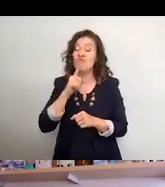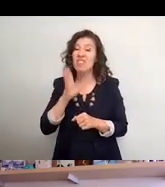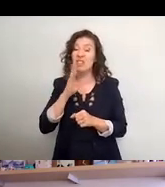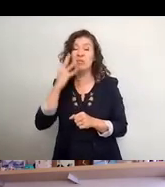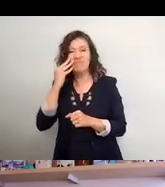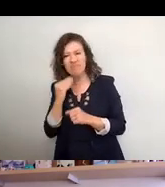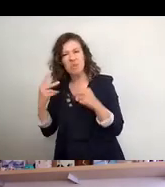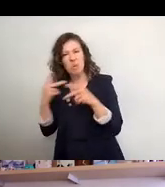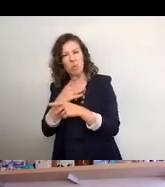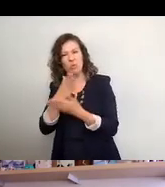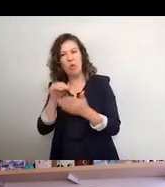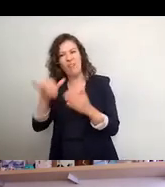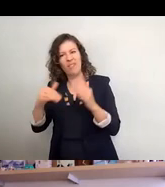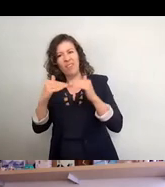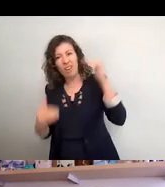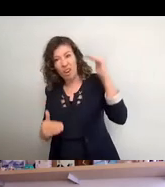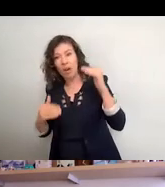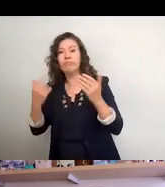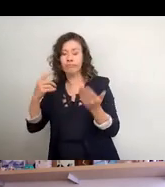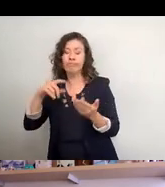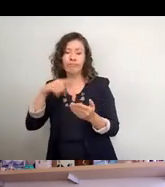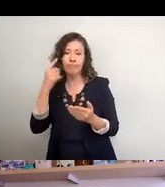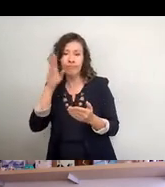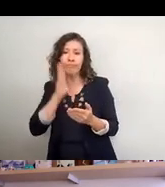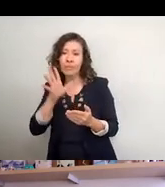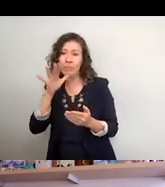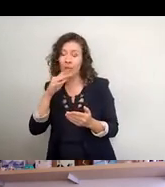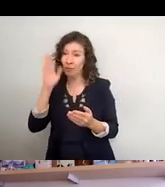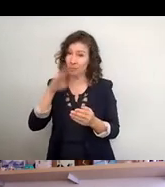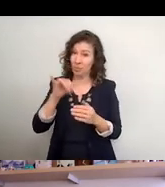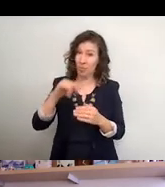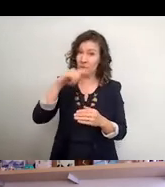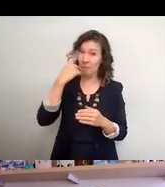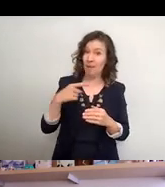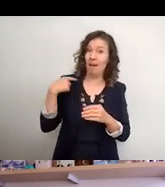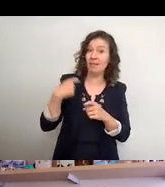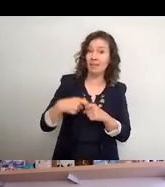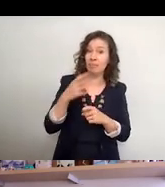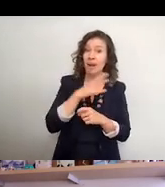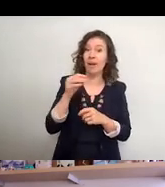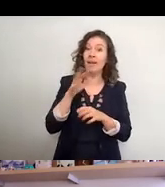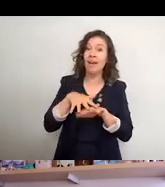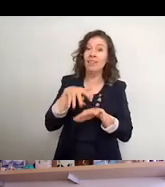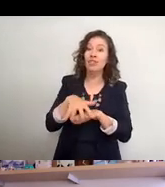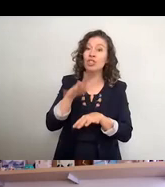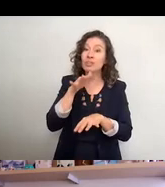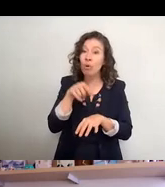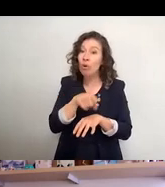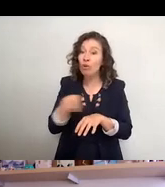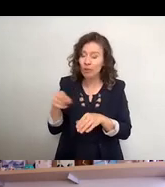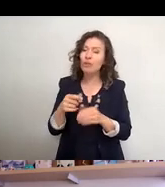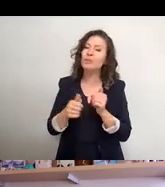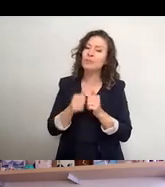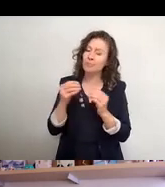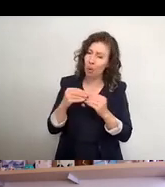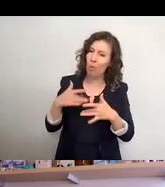inequities, knowing that, Black, Hispanic, and Indigenous mothers are much more likely to experience negative pre- and